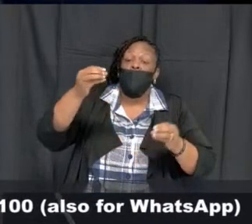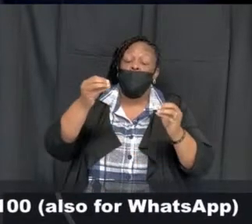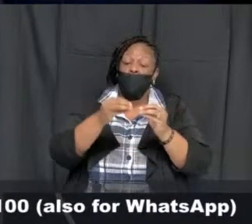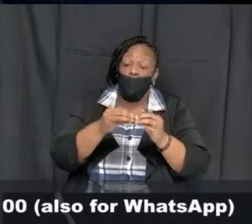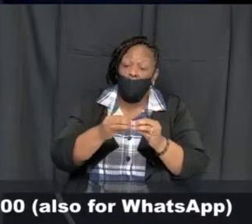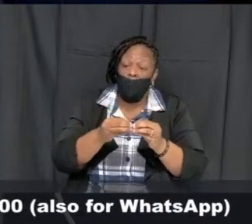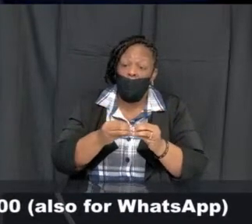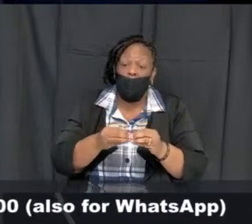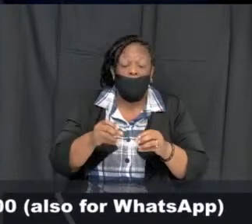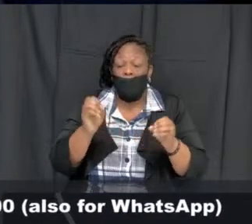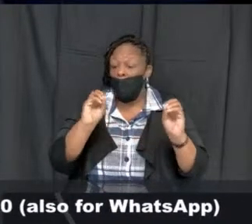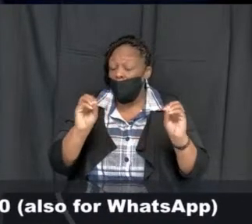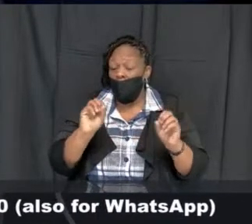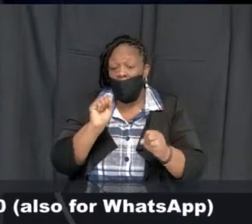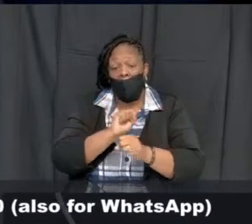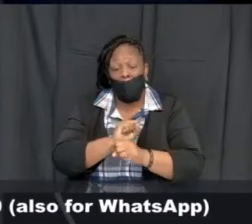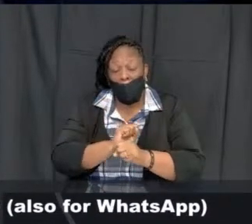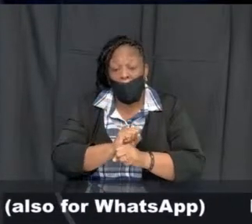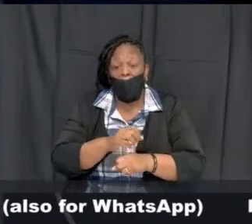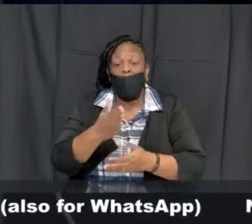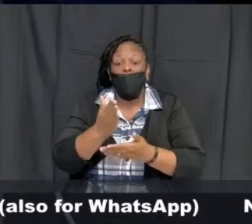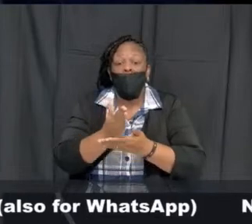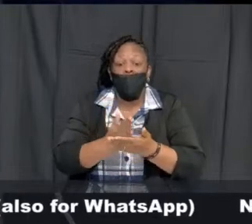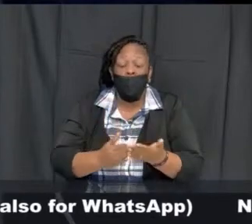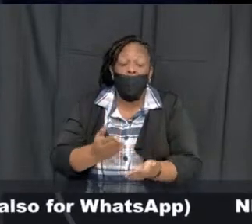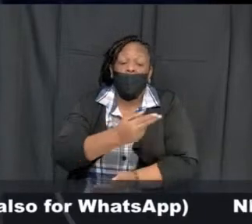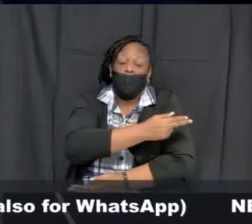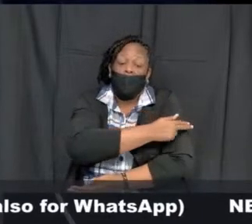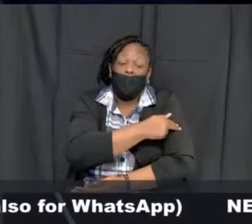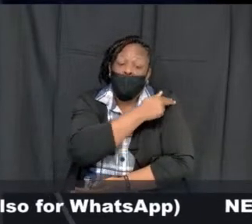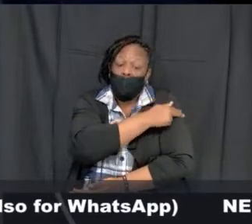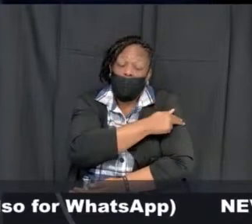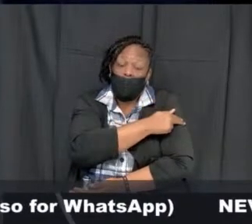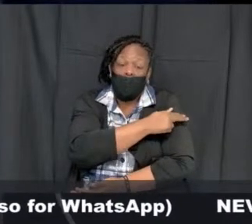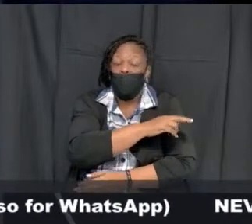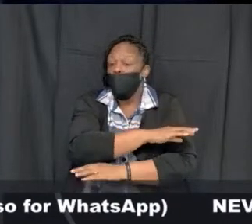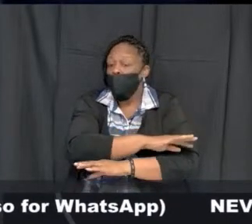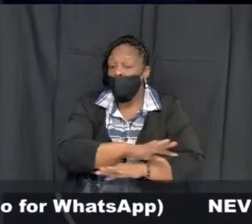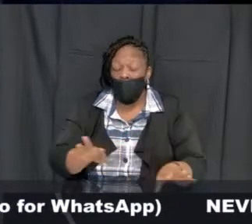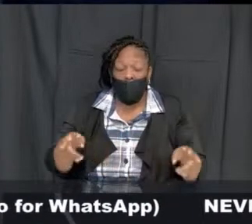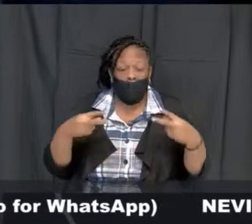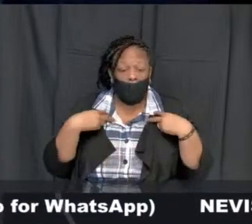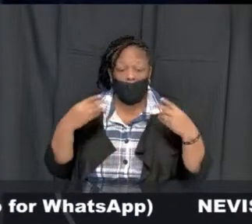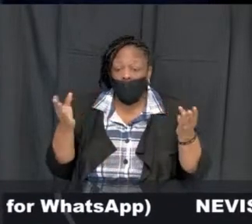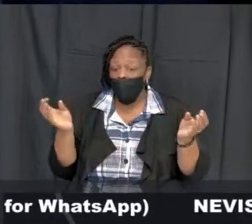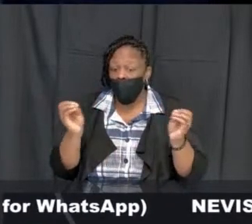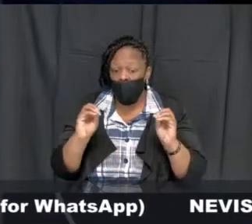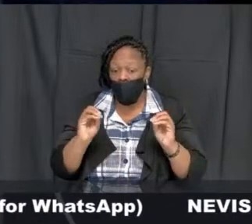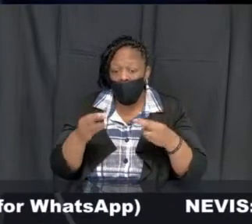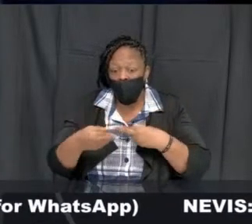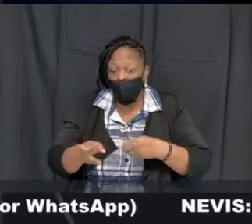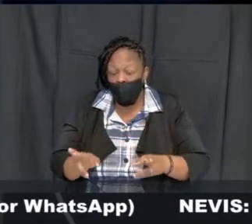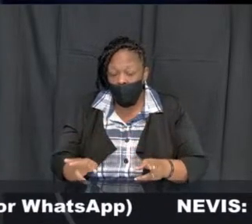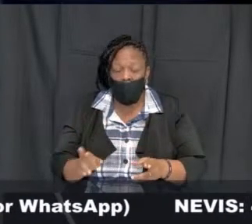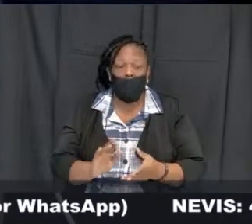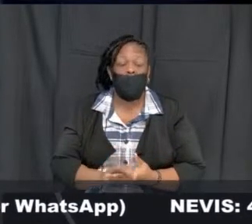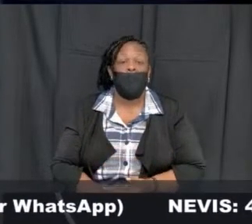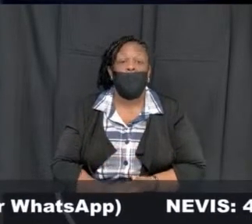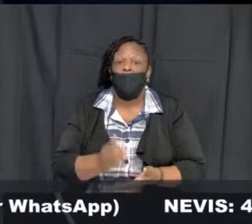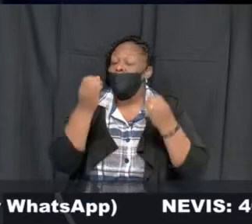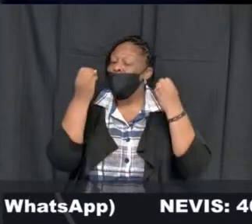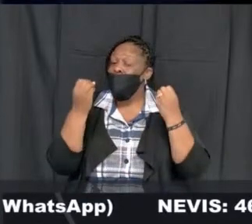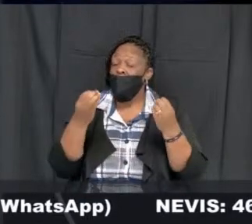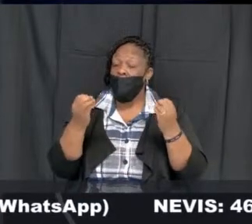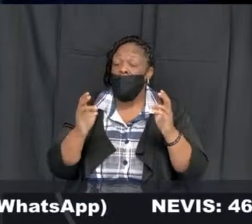declining. Hospitals in some countries are besieged, and many more people are dying. This is why a meeting of the